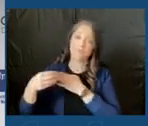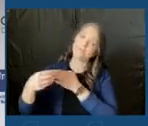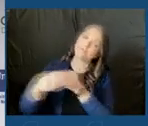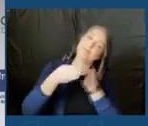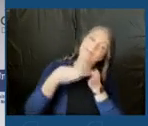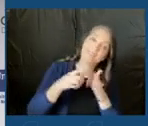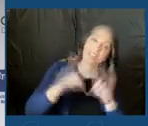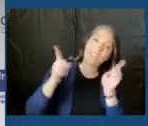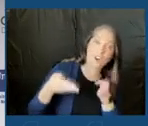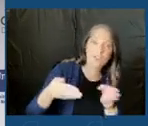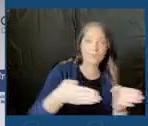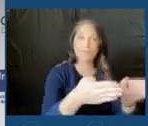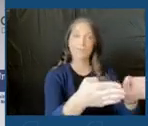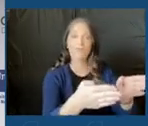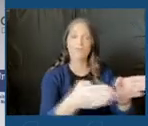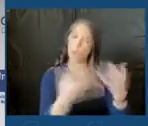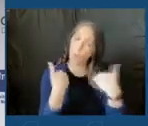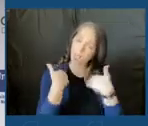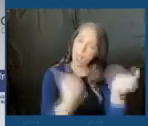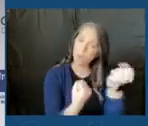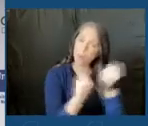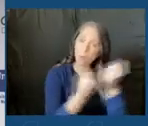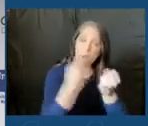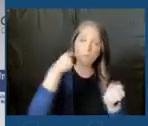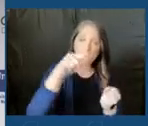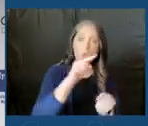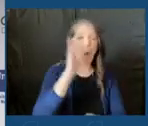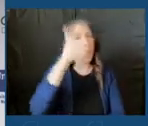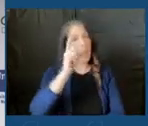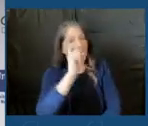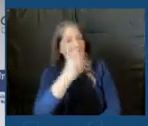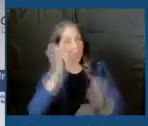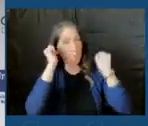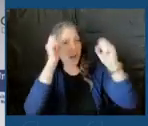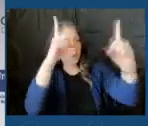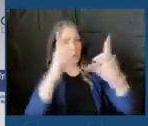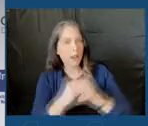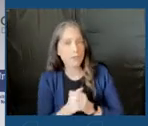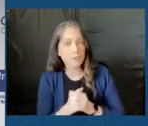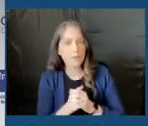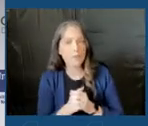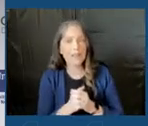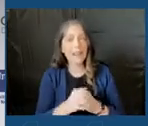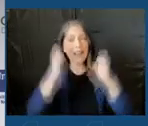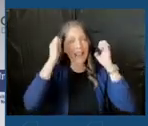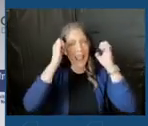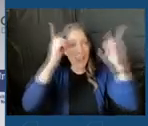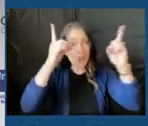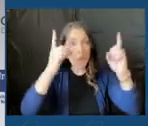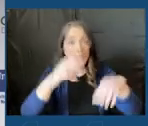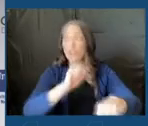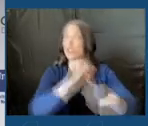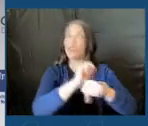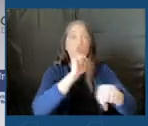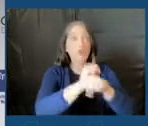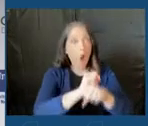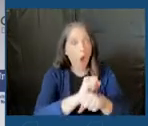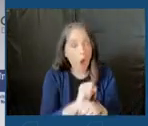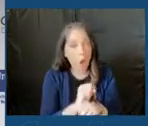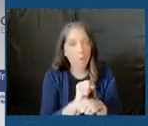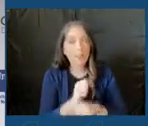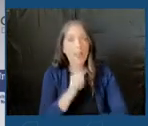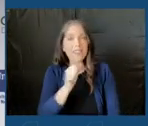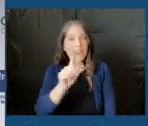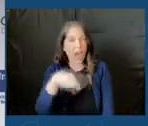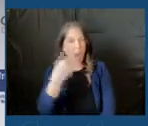is support for you, and we will get you an education, and ultimately an education and jobs behind that. And not just a